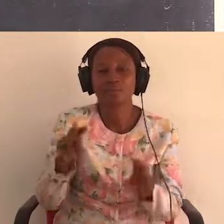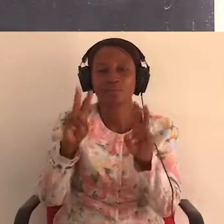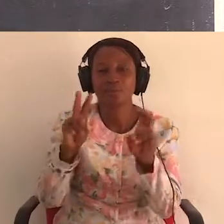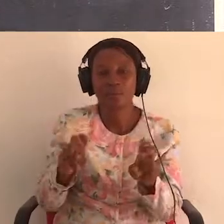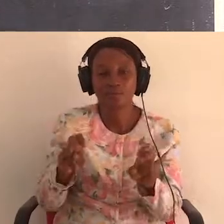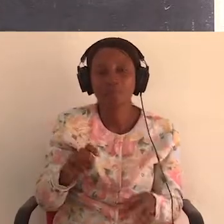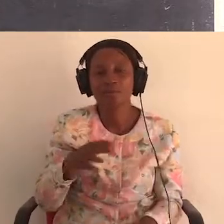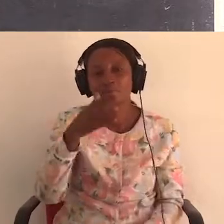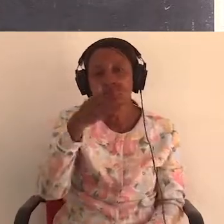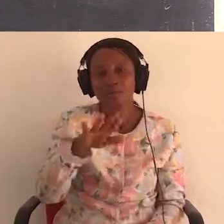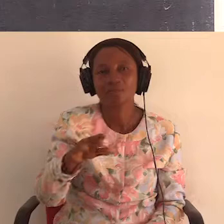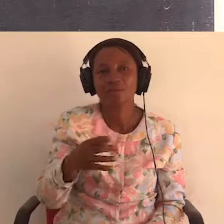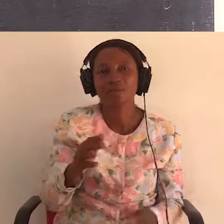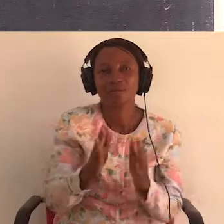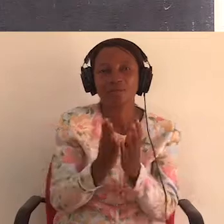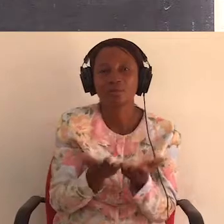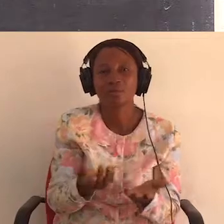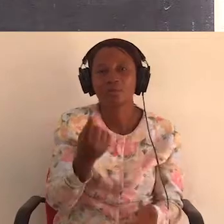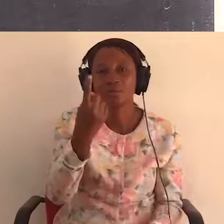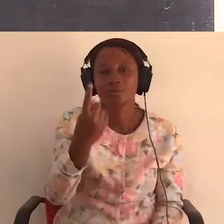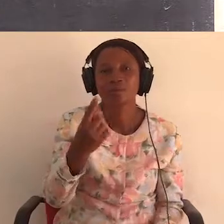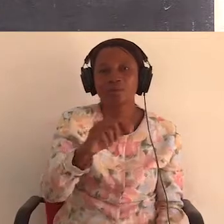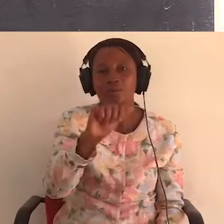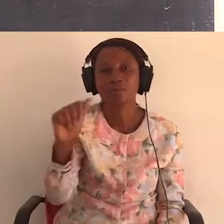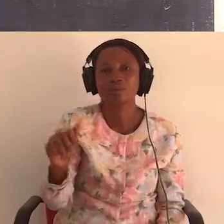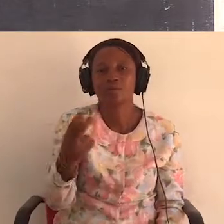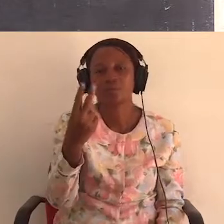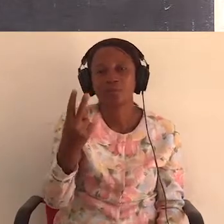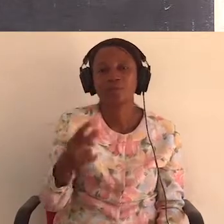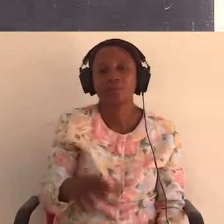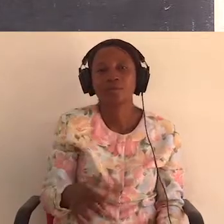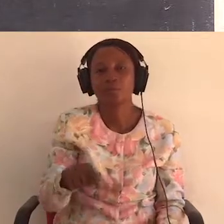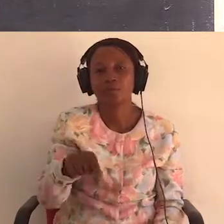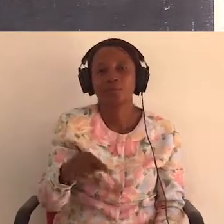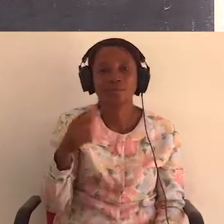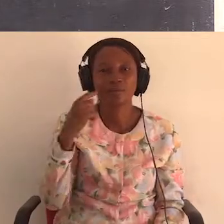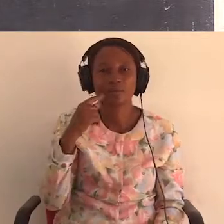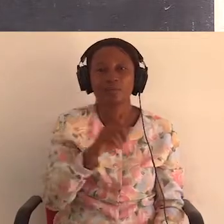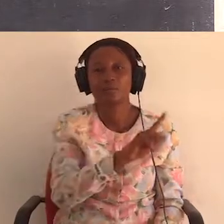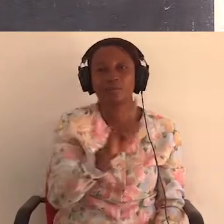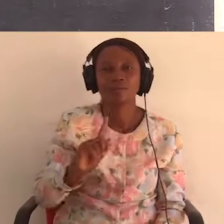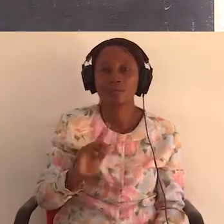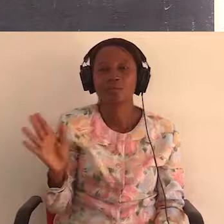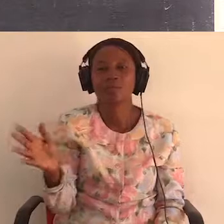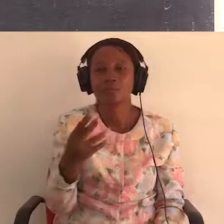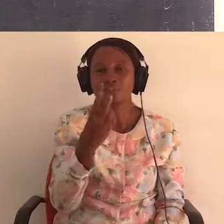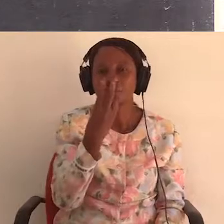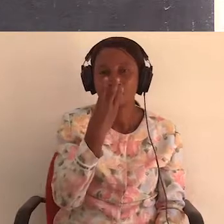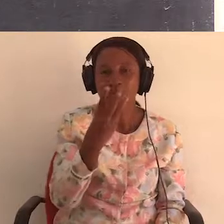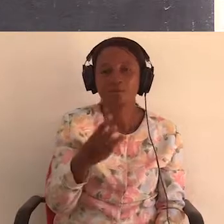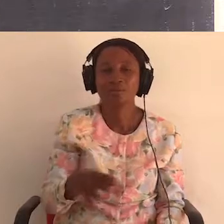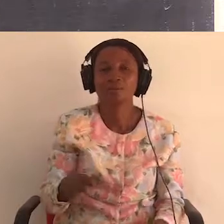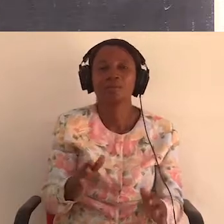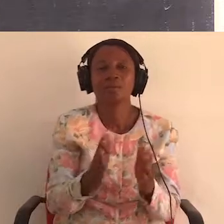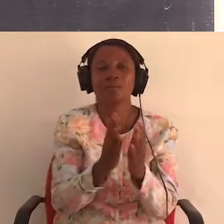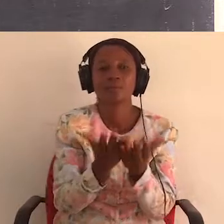lessons. That is from book 1, 2, and today we are going to look at book 3. But before we move, I want you to look